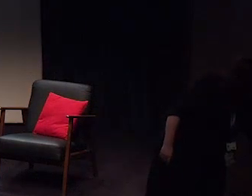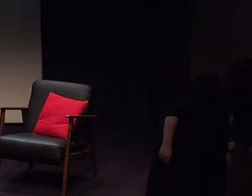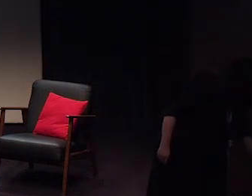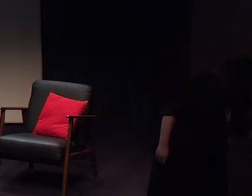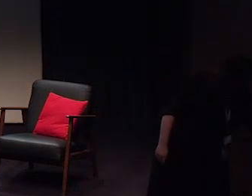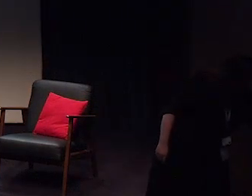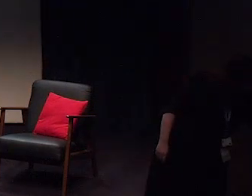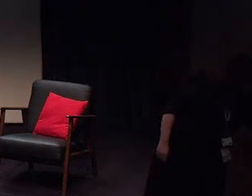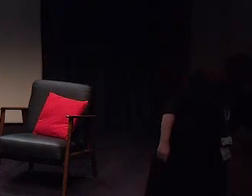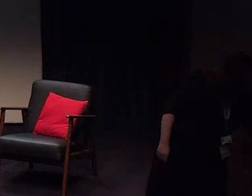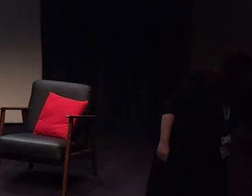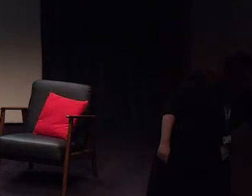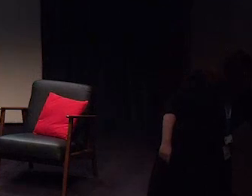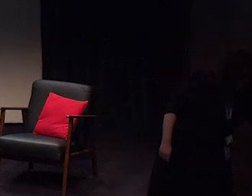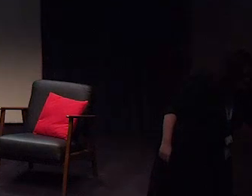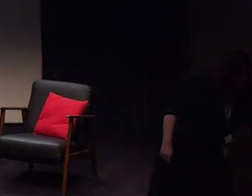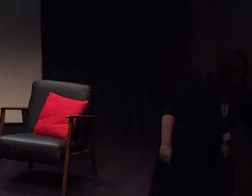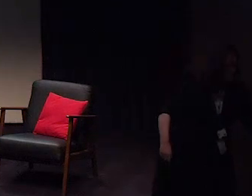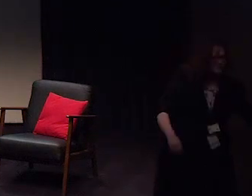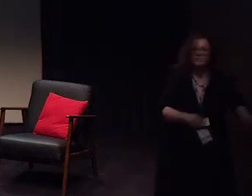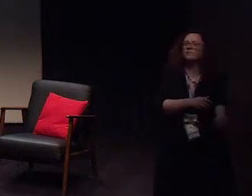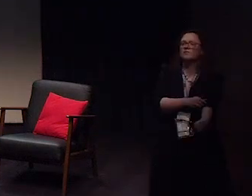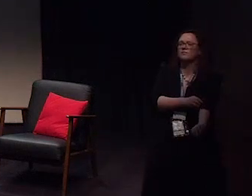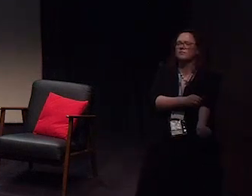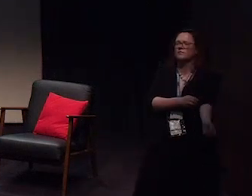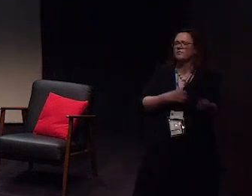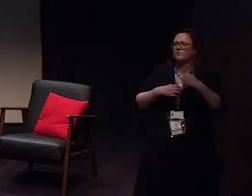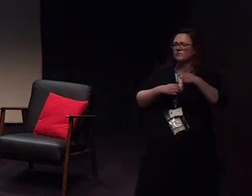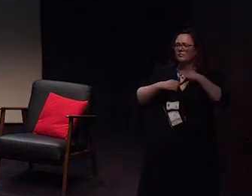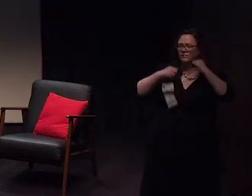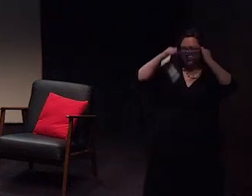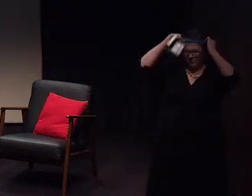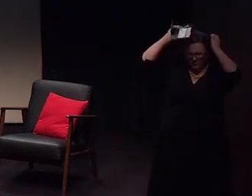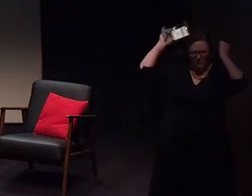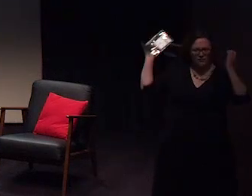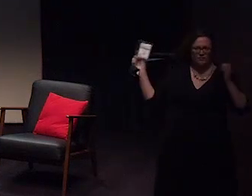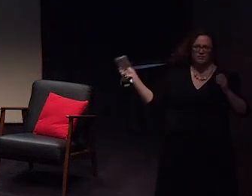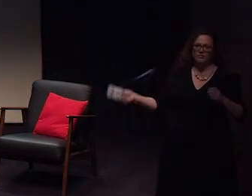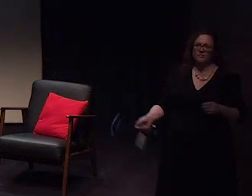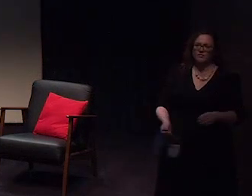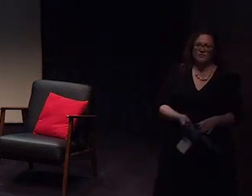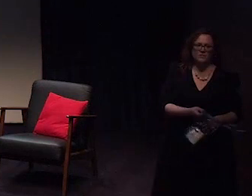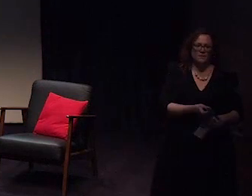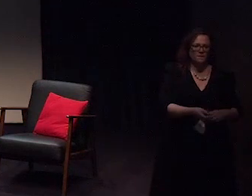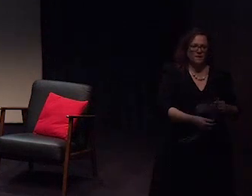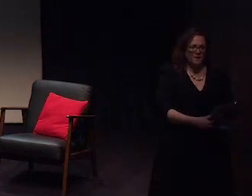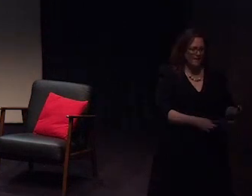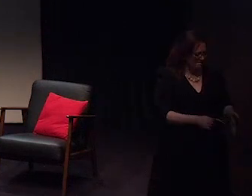methodology. So maybe we can move to the introduction. I don't have the...